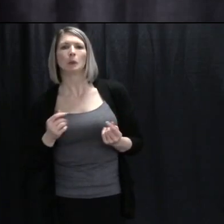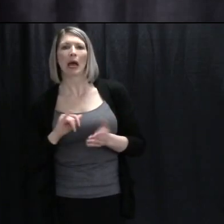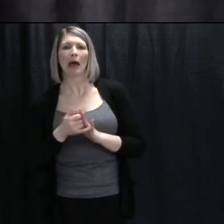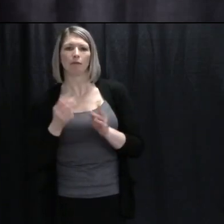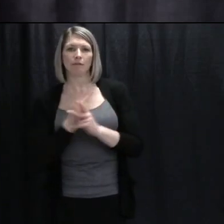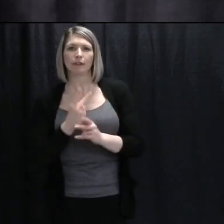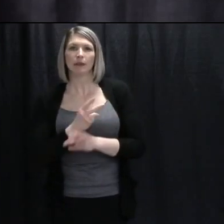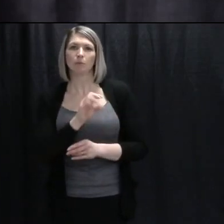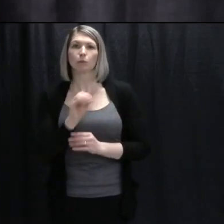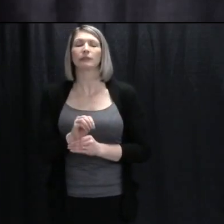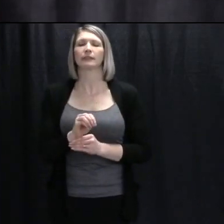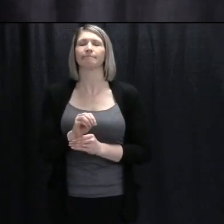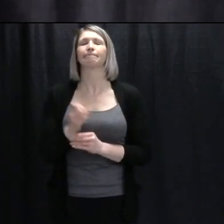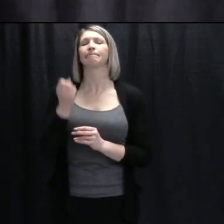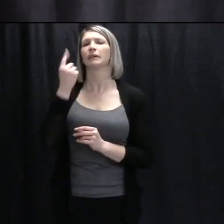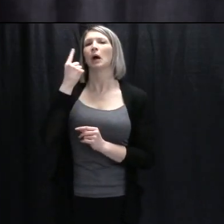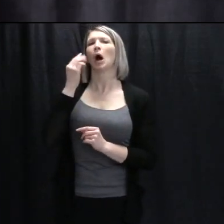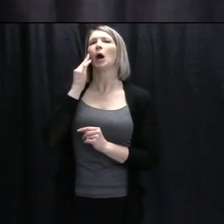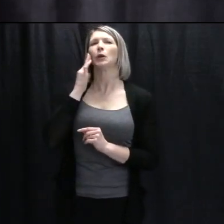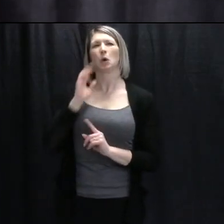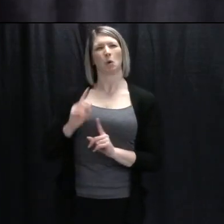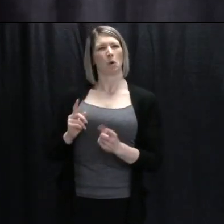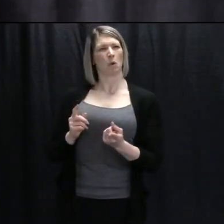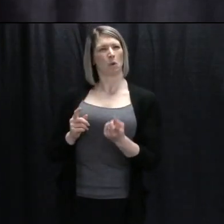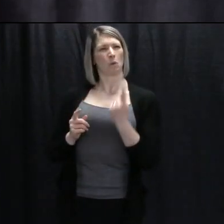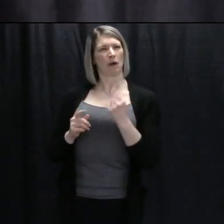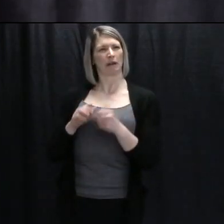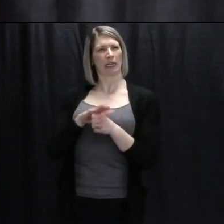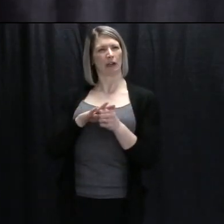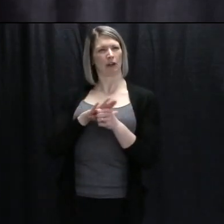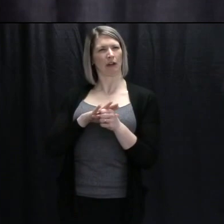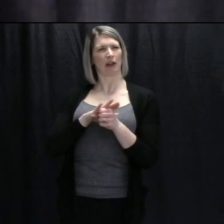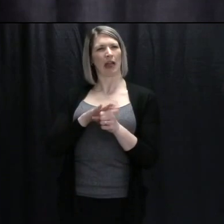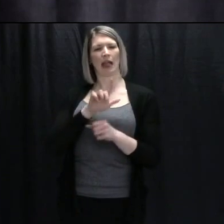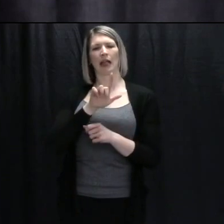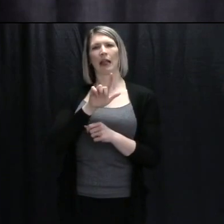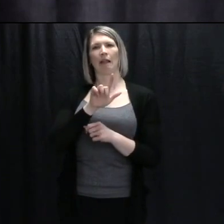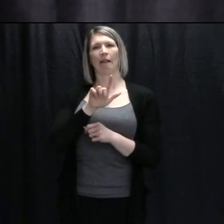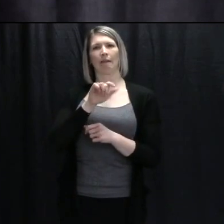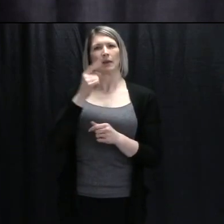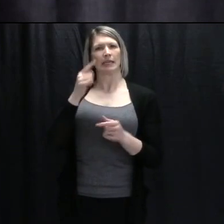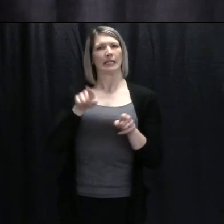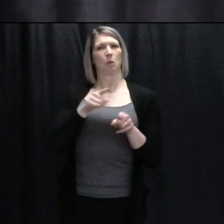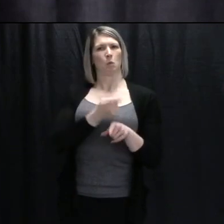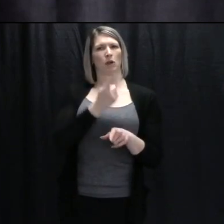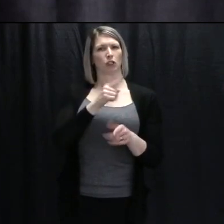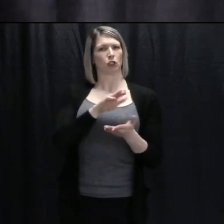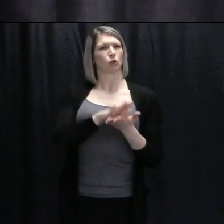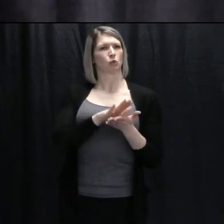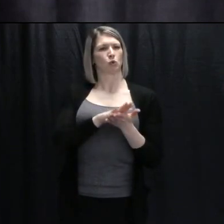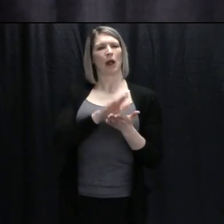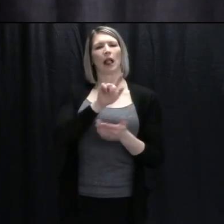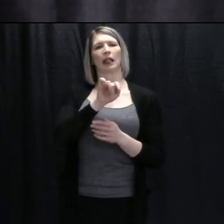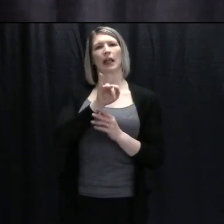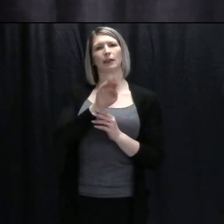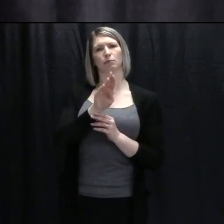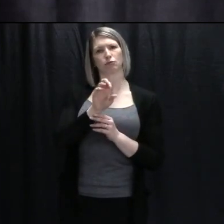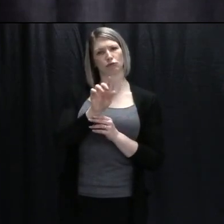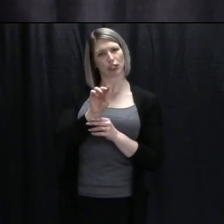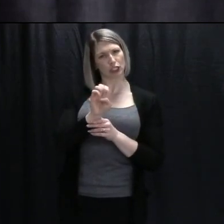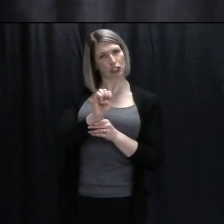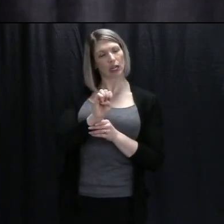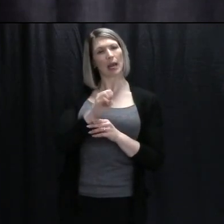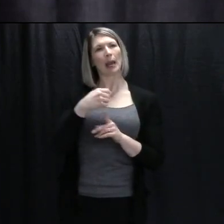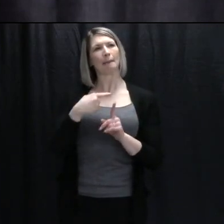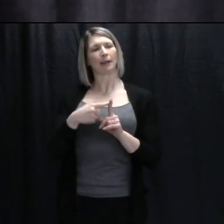Metro, 1 out in Lethbridge, I think, and 1 maybe in Corner Brook. But we'll continue to work with those, with the instructors,